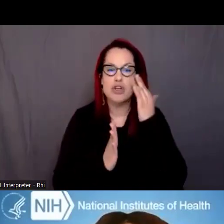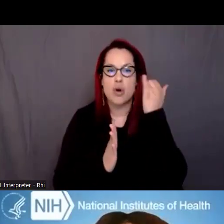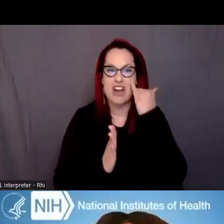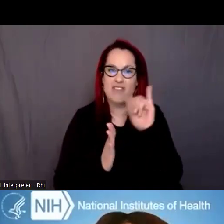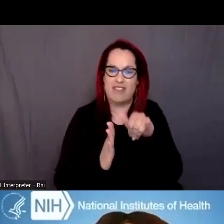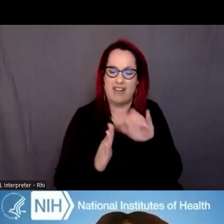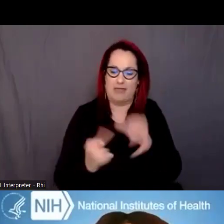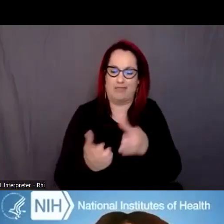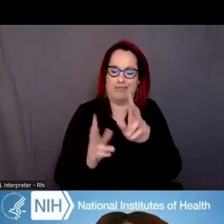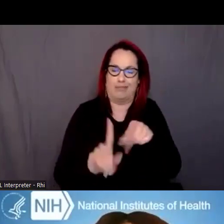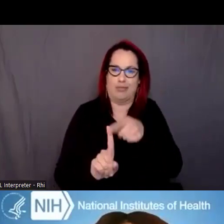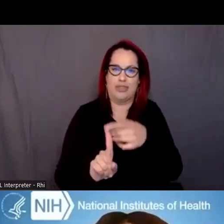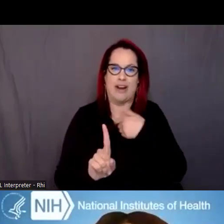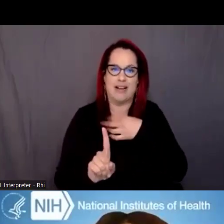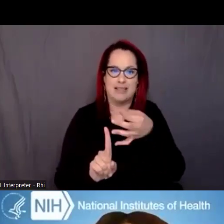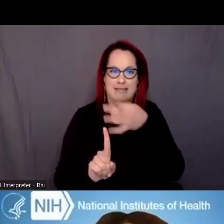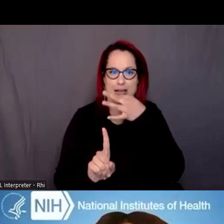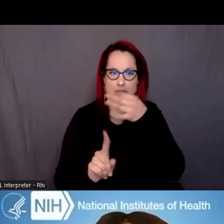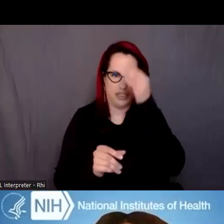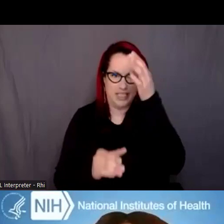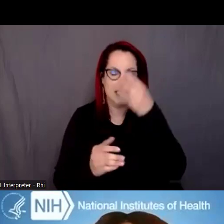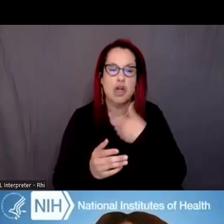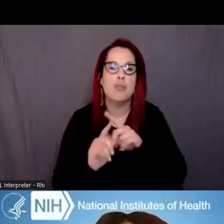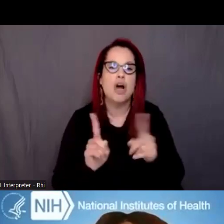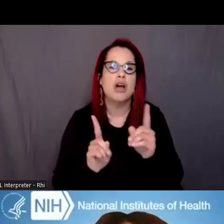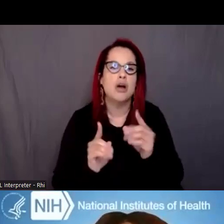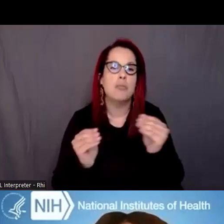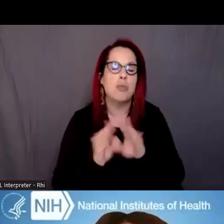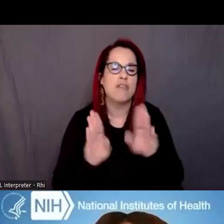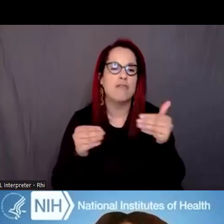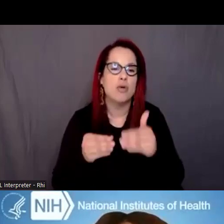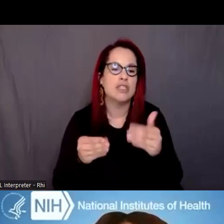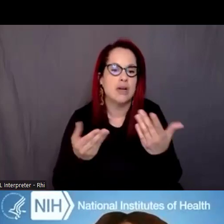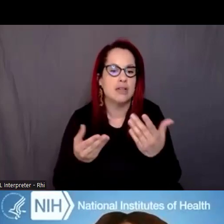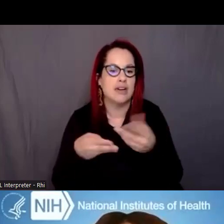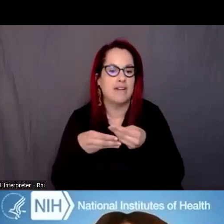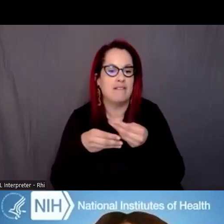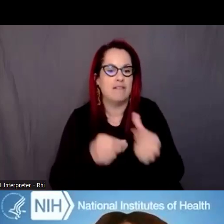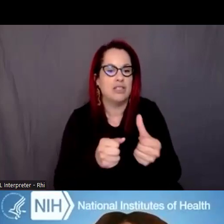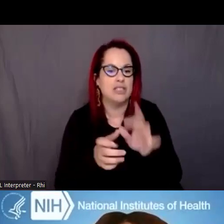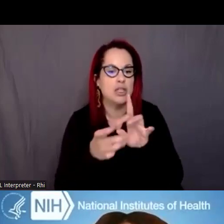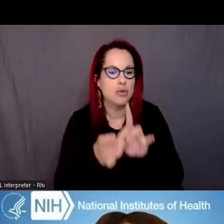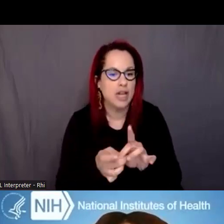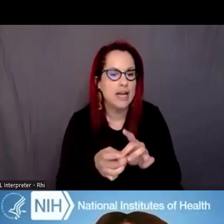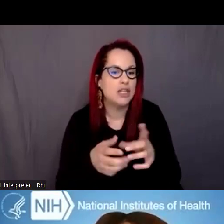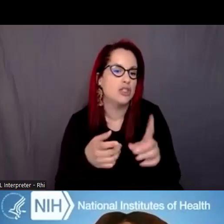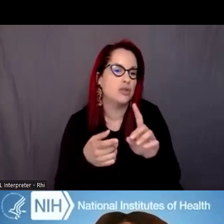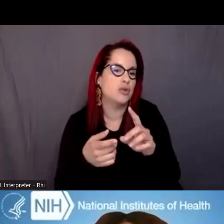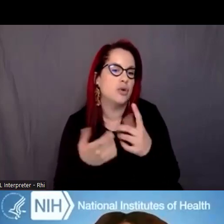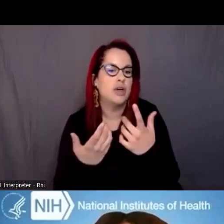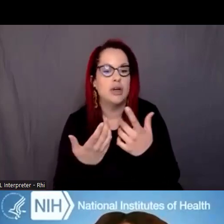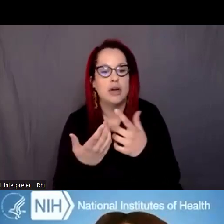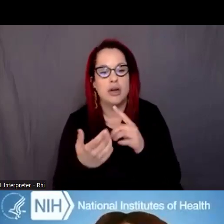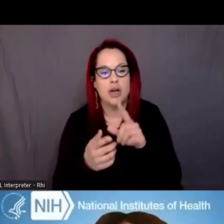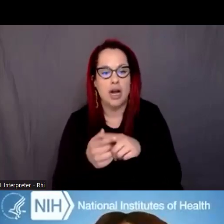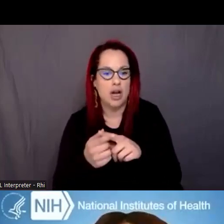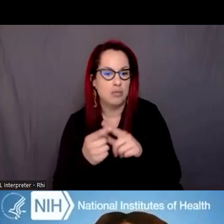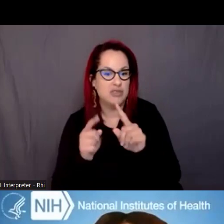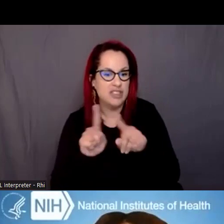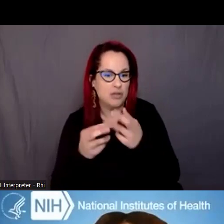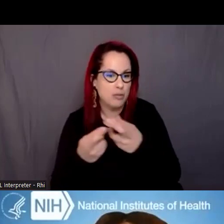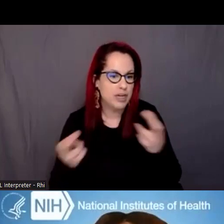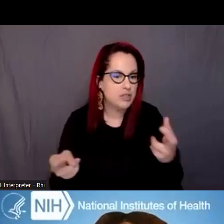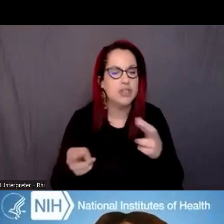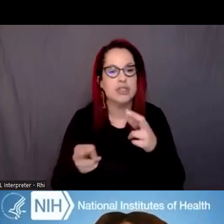we're talking about investigators, more about sufficiency. As far as the resources and expertise, do they have enough to do the